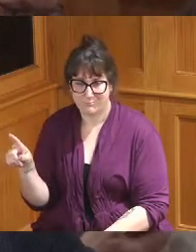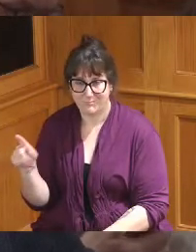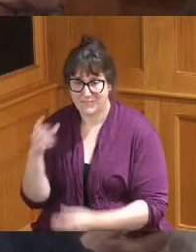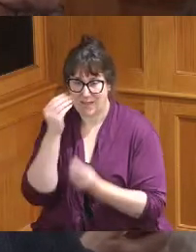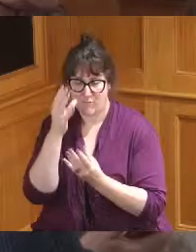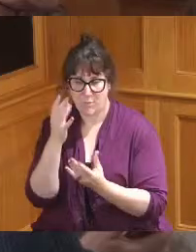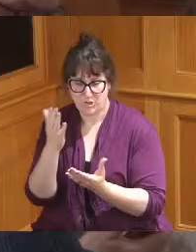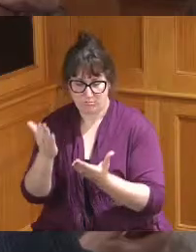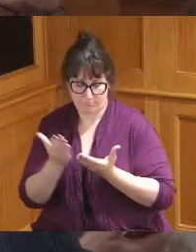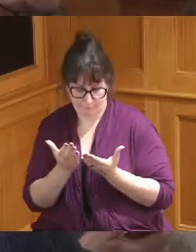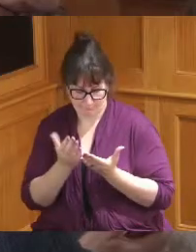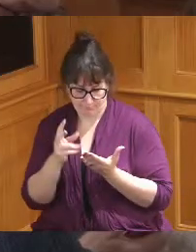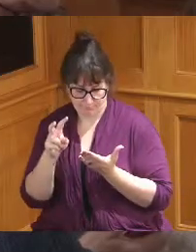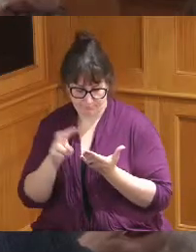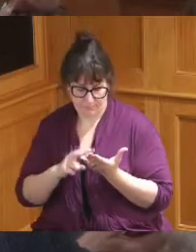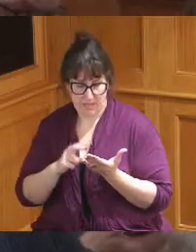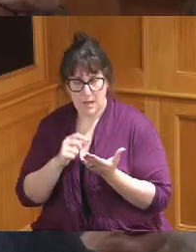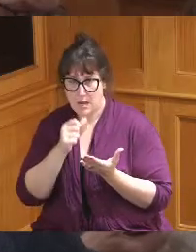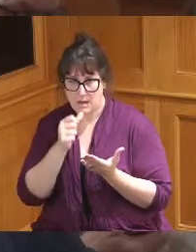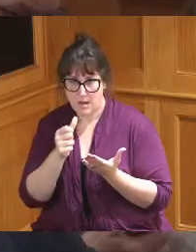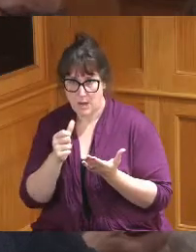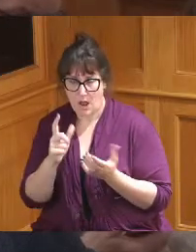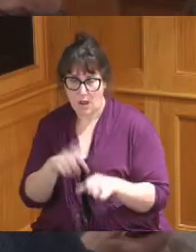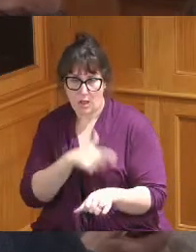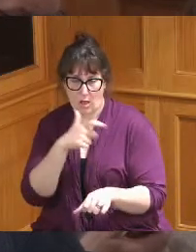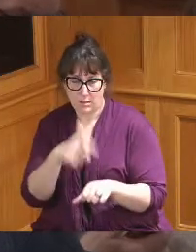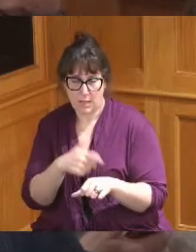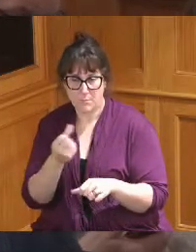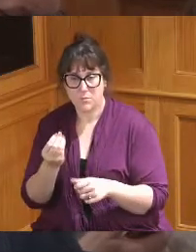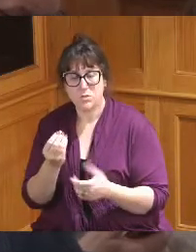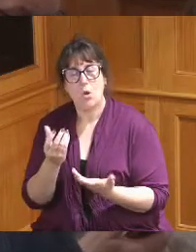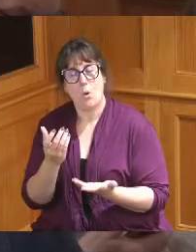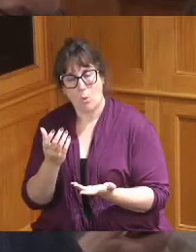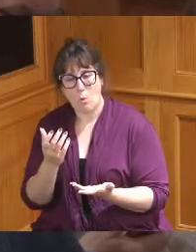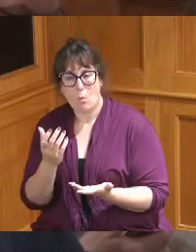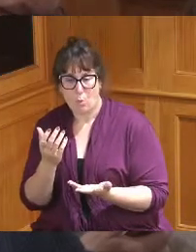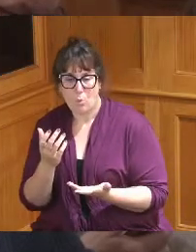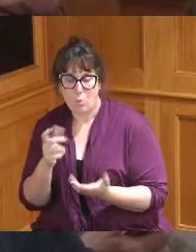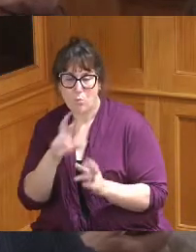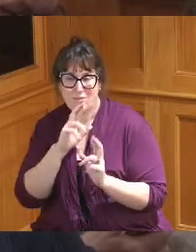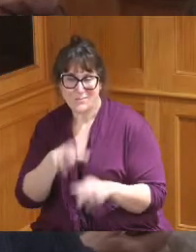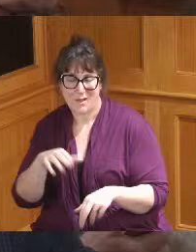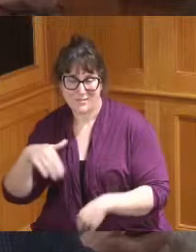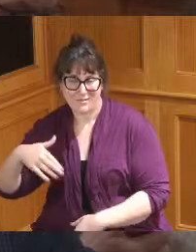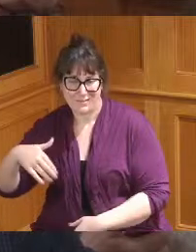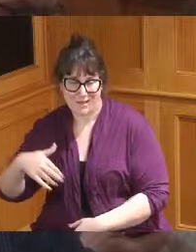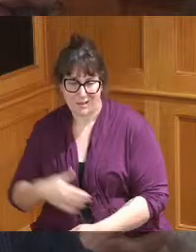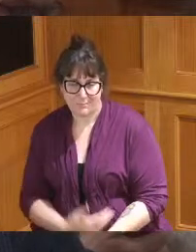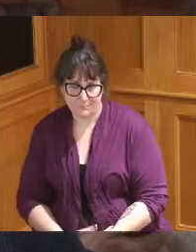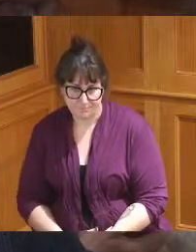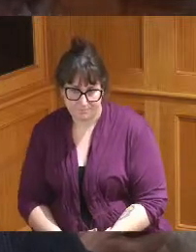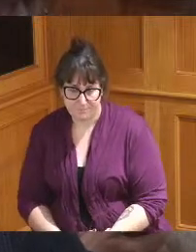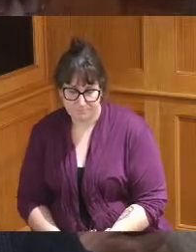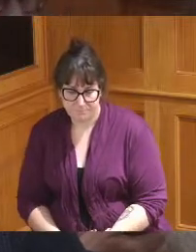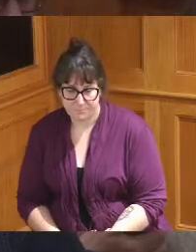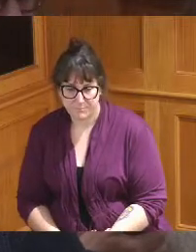time. So we are interested in getting their feedback, but we don't have all of the stakeholders' responses yet.